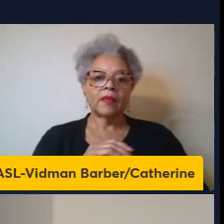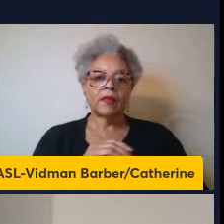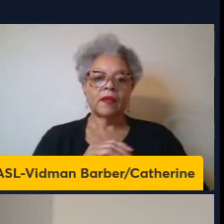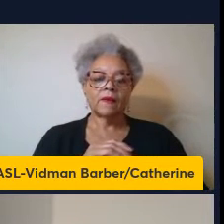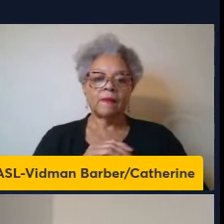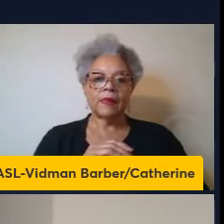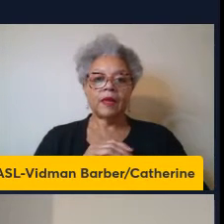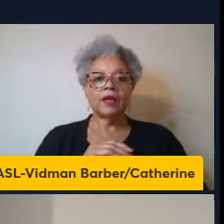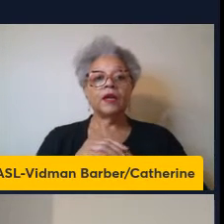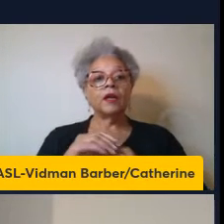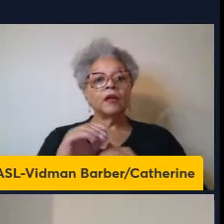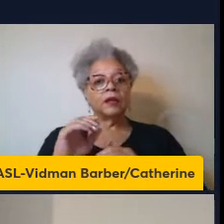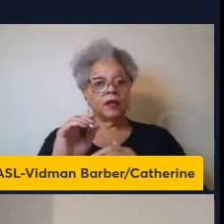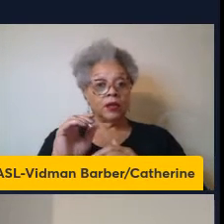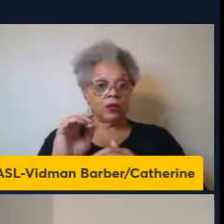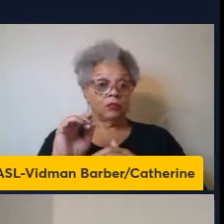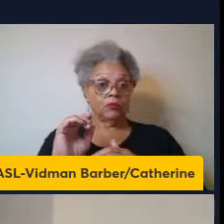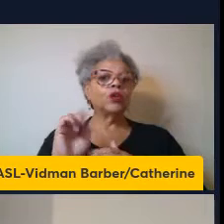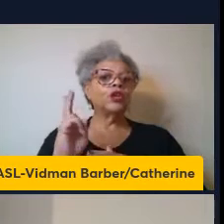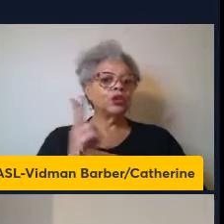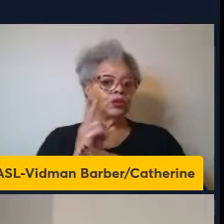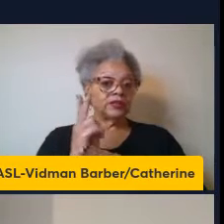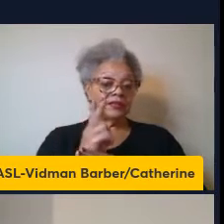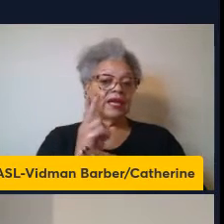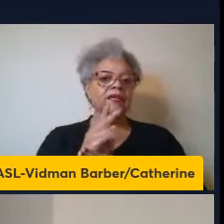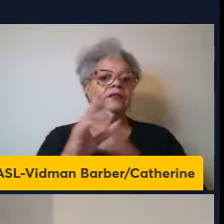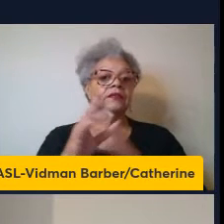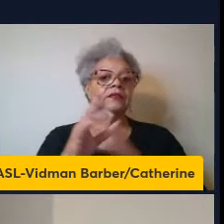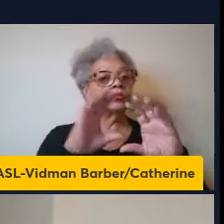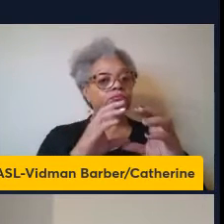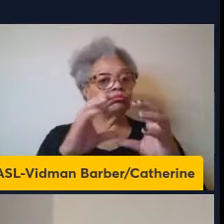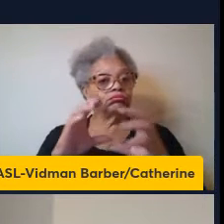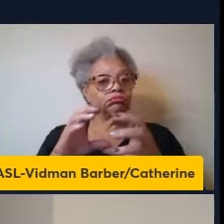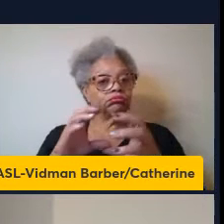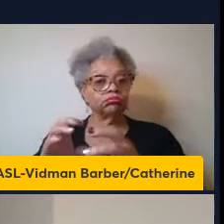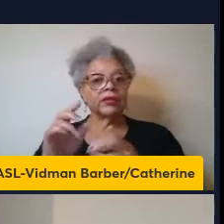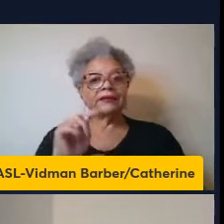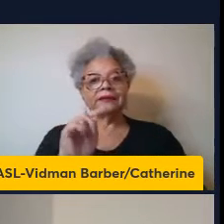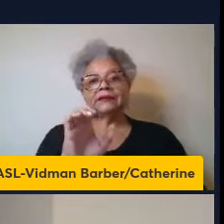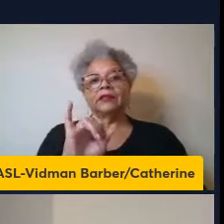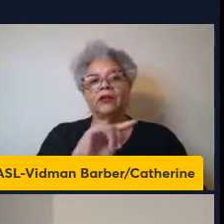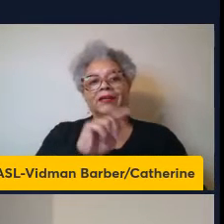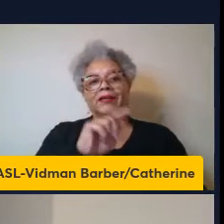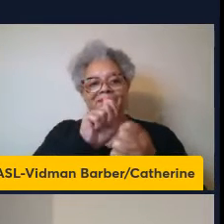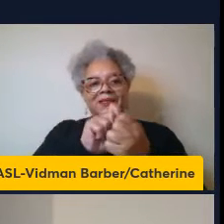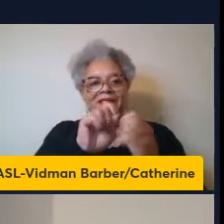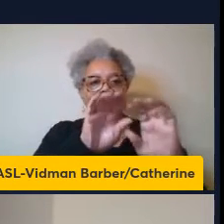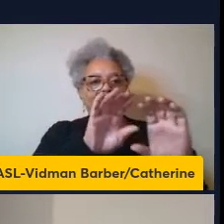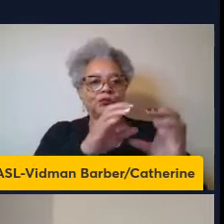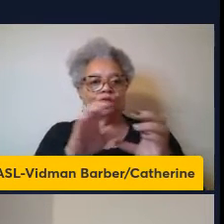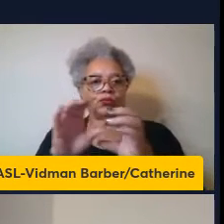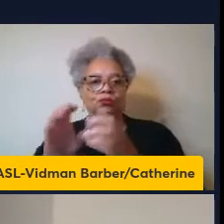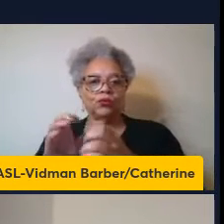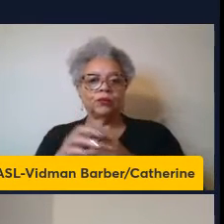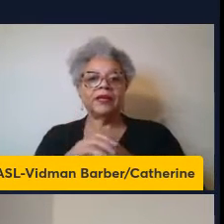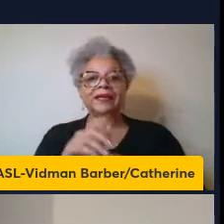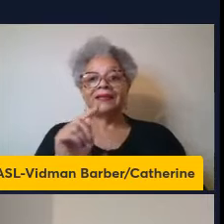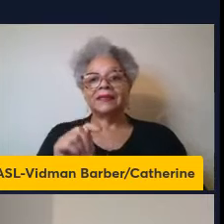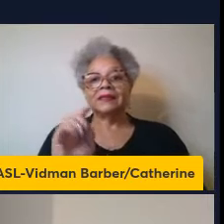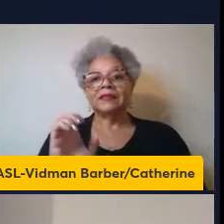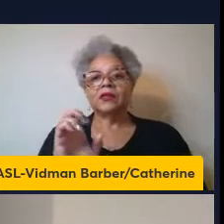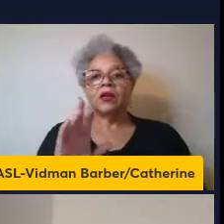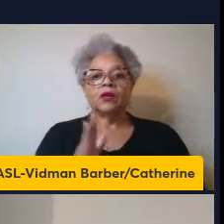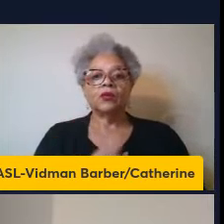technique that clustered TCRs into specificity groups, and these TCRs would share